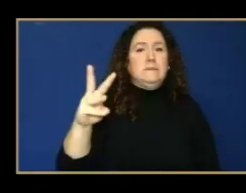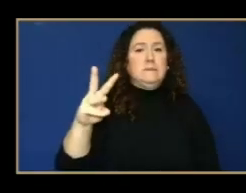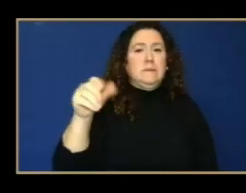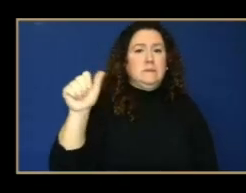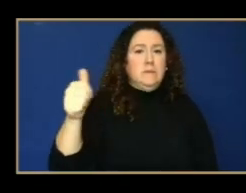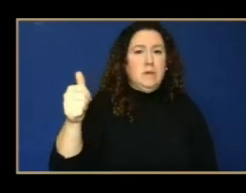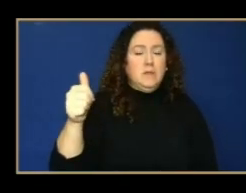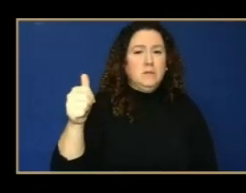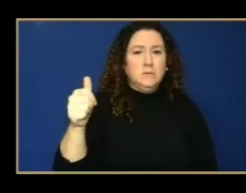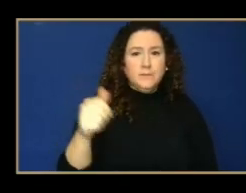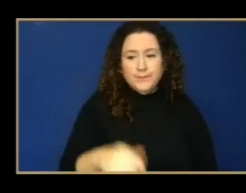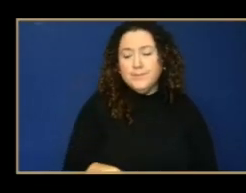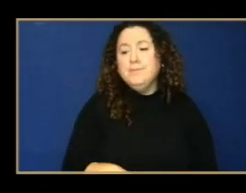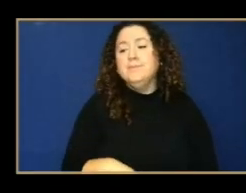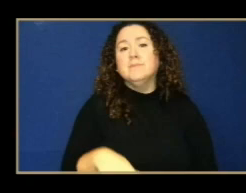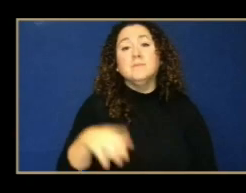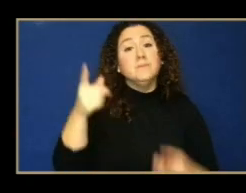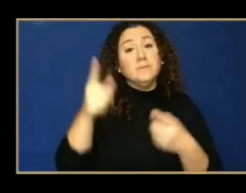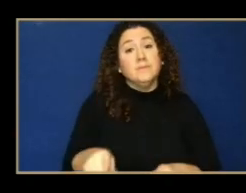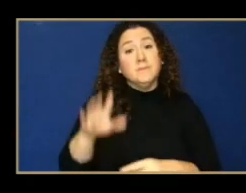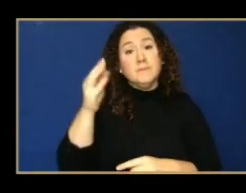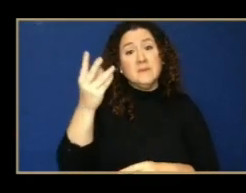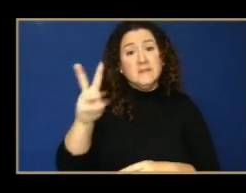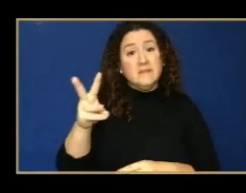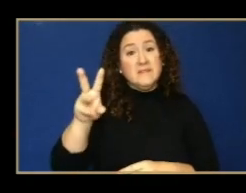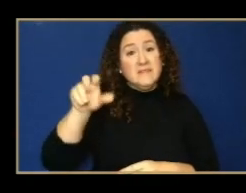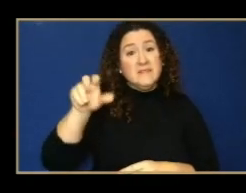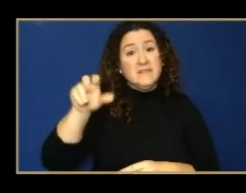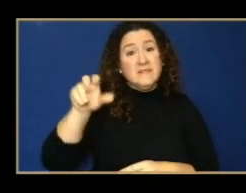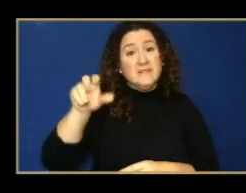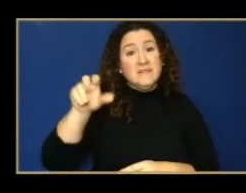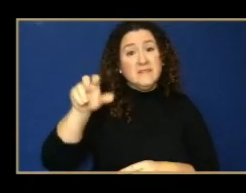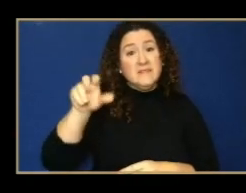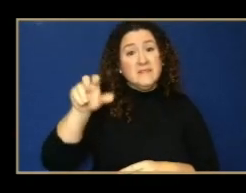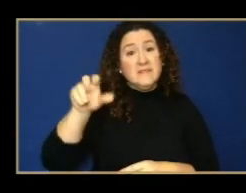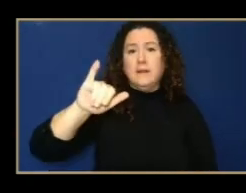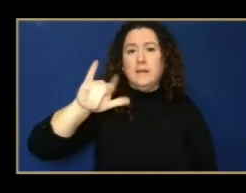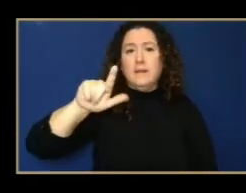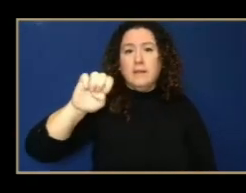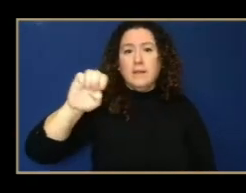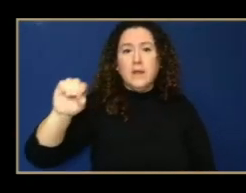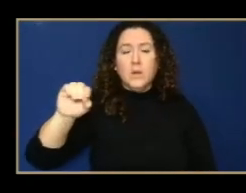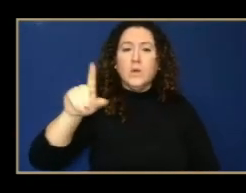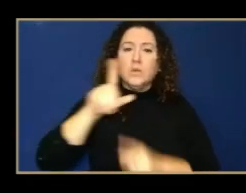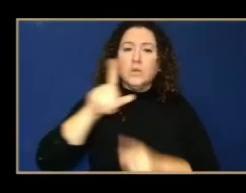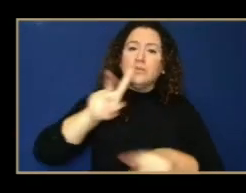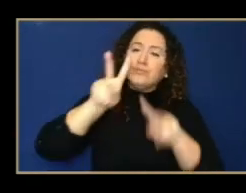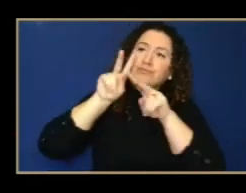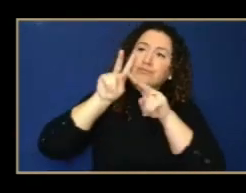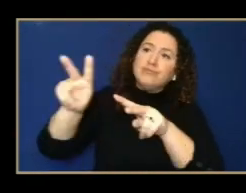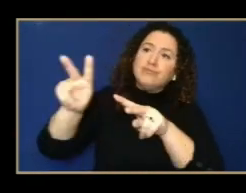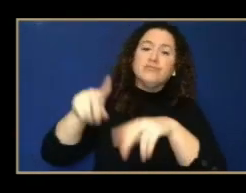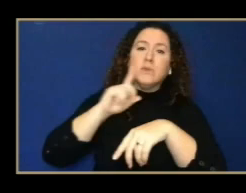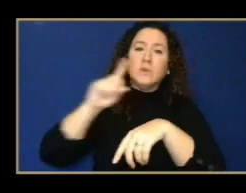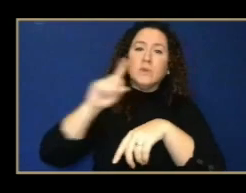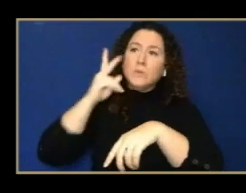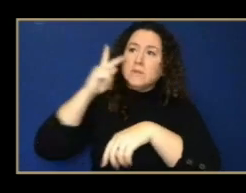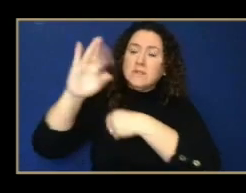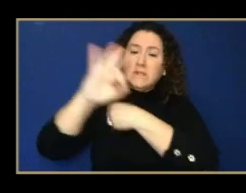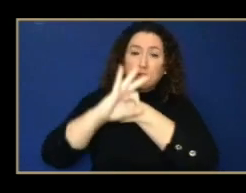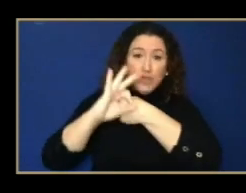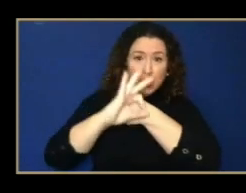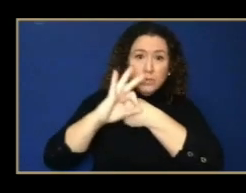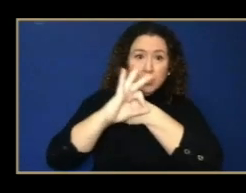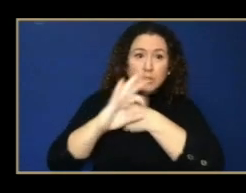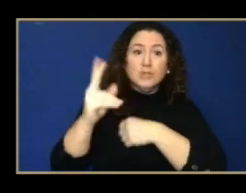1610, Galileo was using his telescope to, for the very first time, look at Jupiter and look at its four moons. And this, in fact, is an excerpt from his notebook